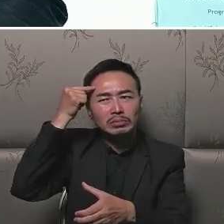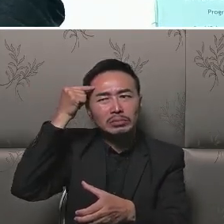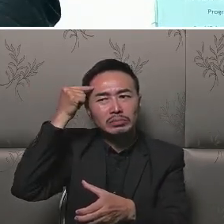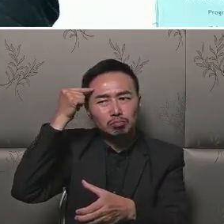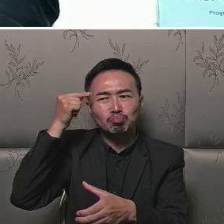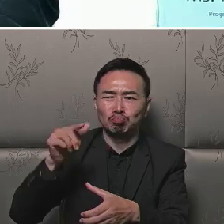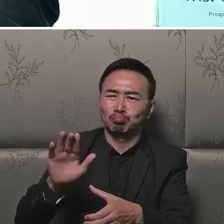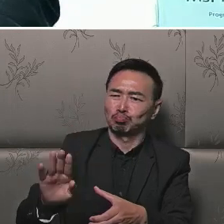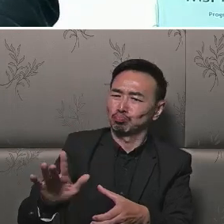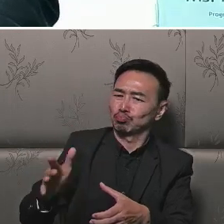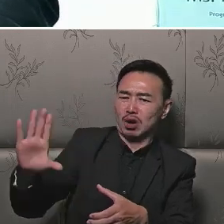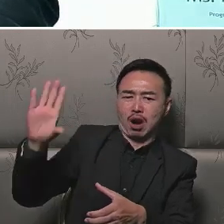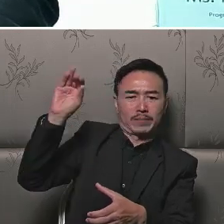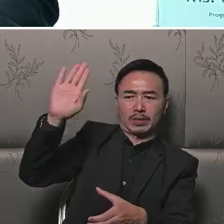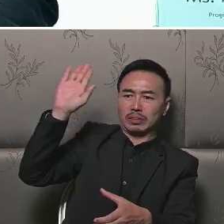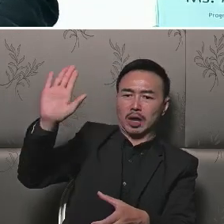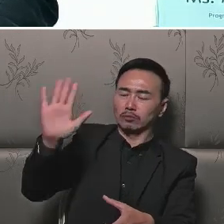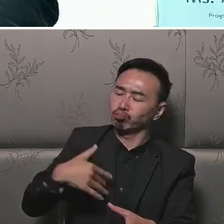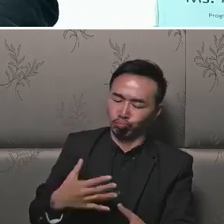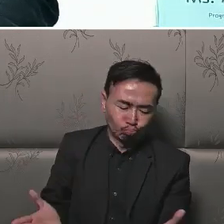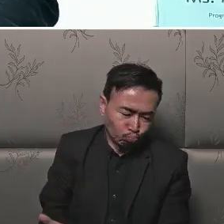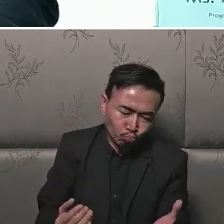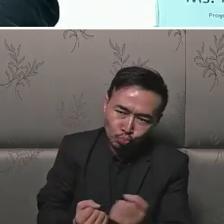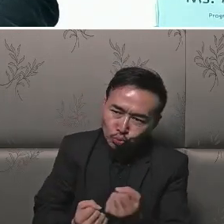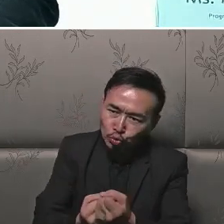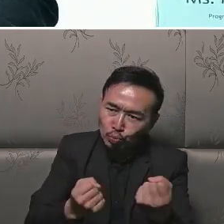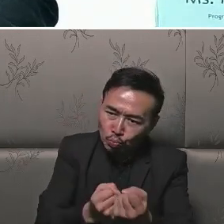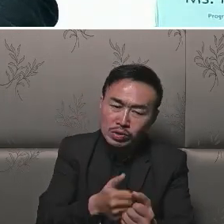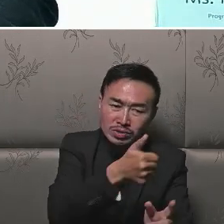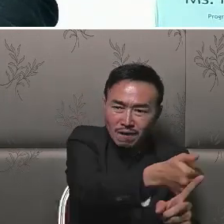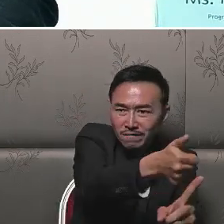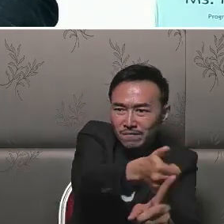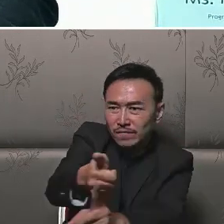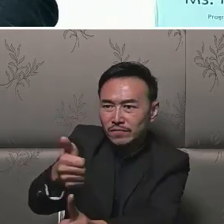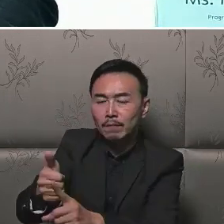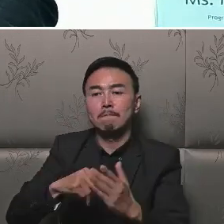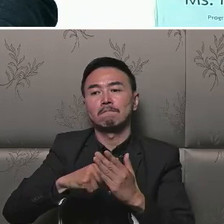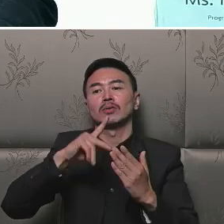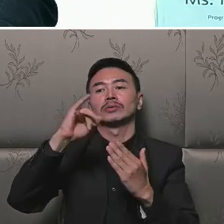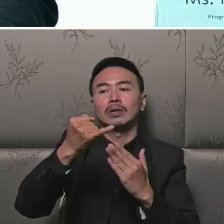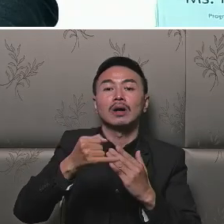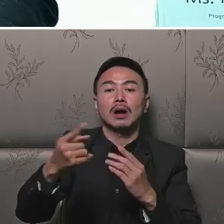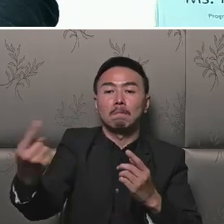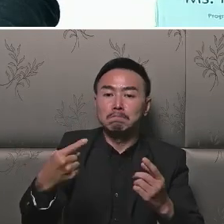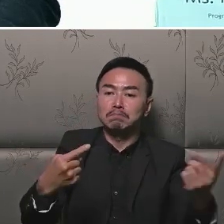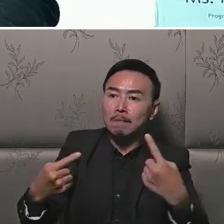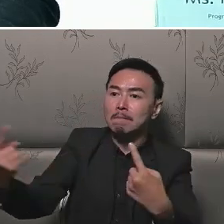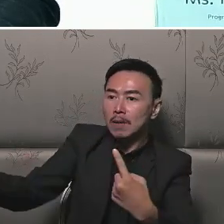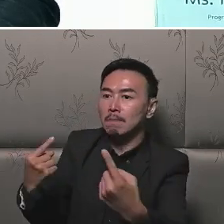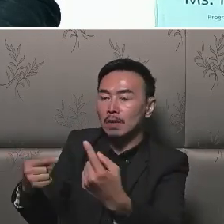everyone because education is the responsibility of all the units in the community.